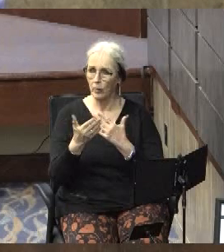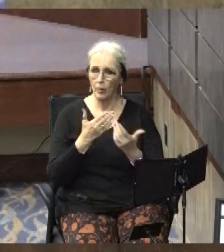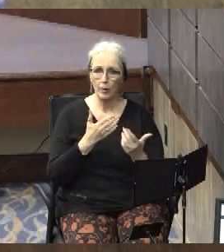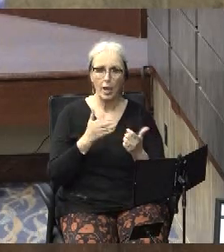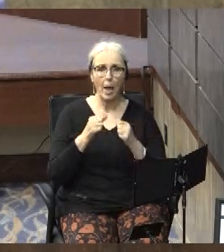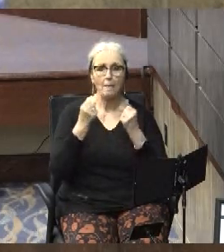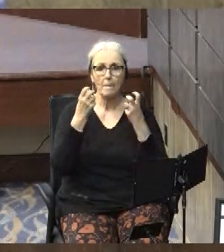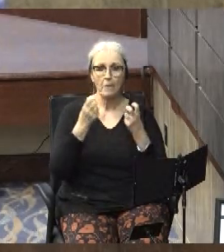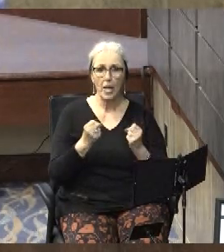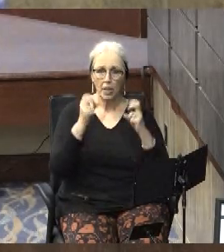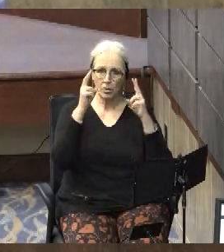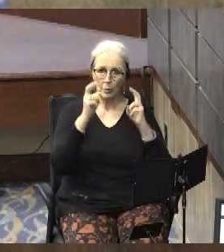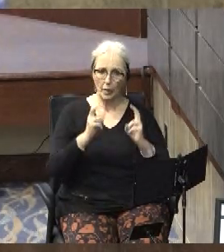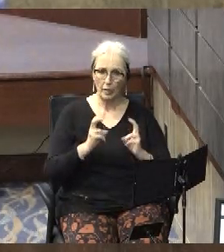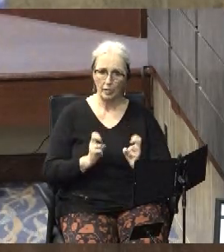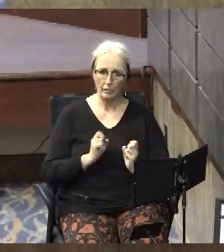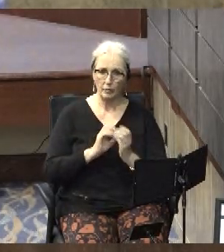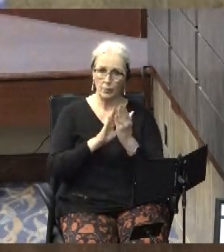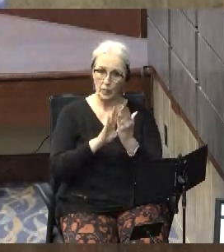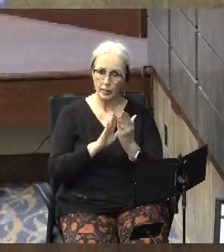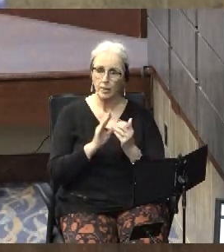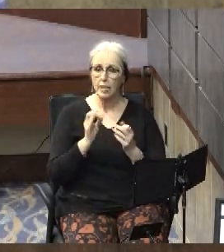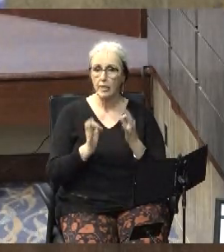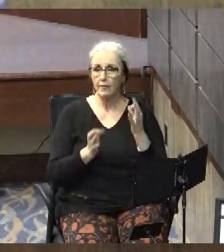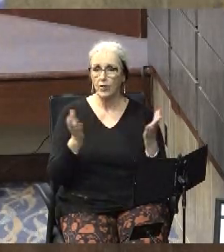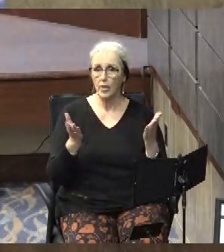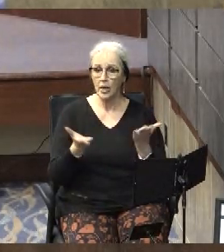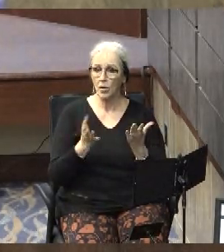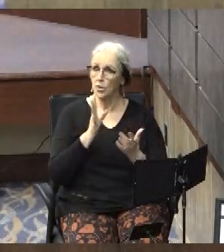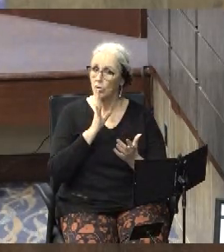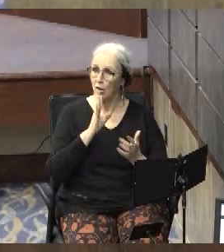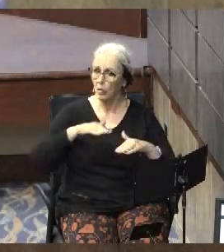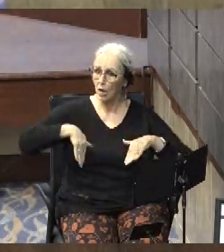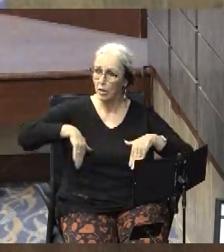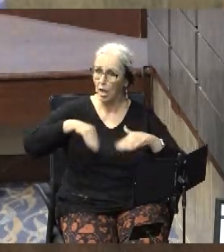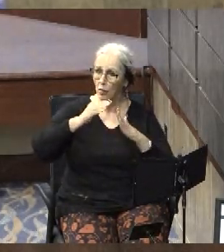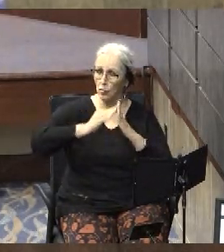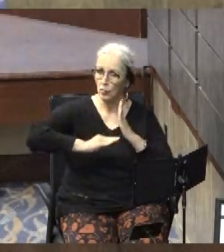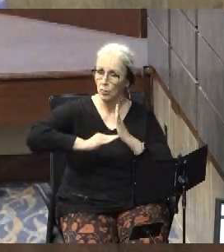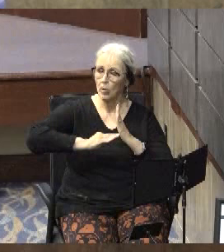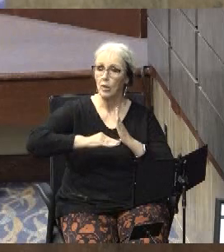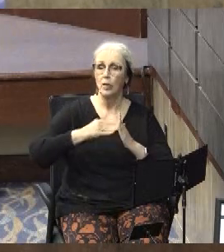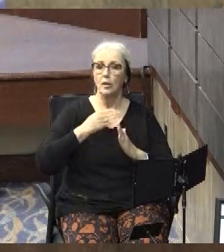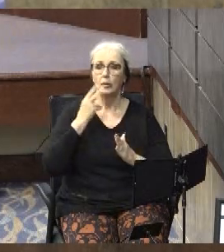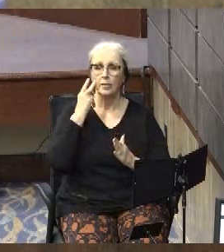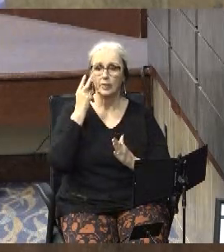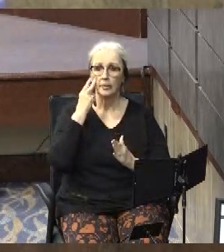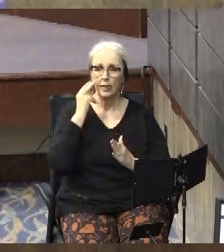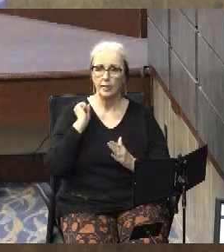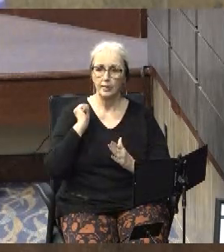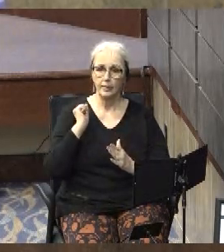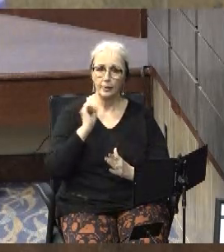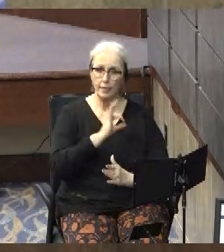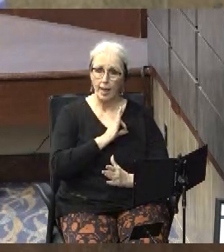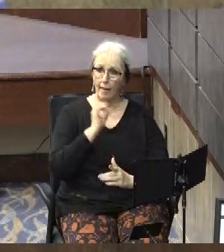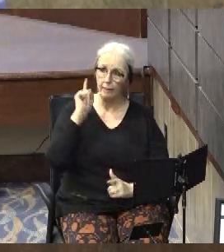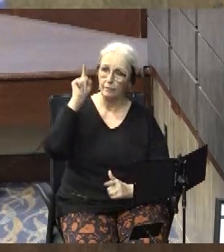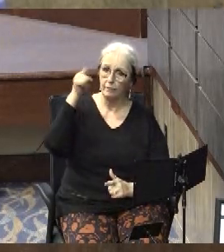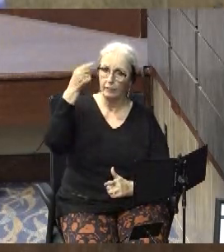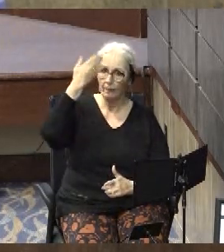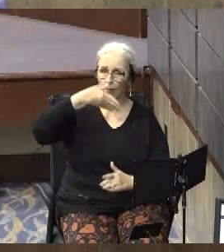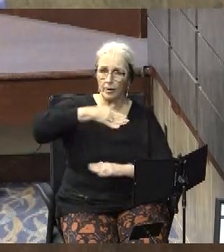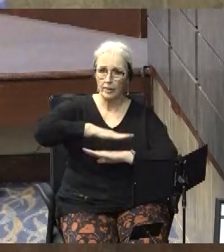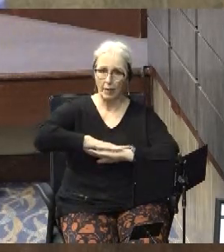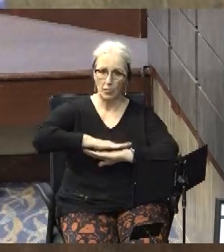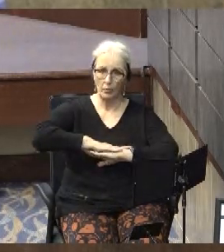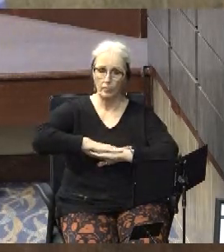the speaker wishes to address. If you are here to speak and have not filled out a registration card, please see the city secretary staff at the registration table